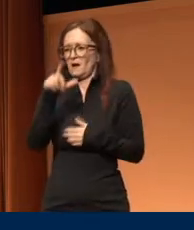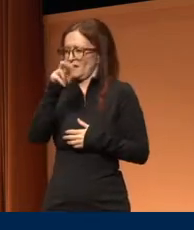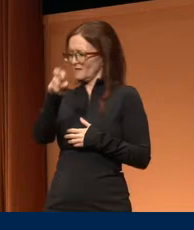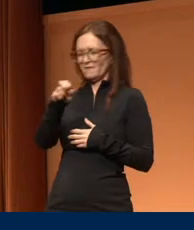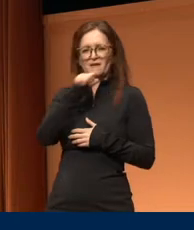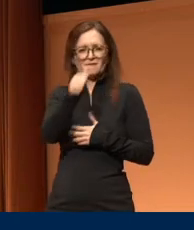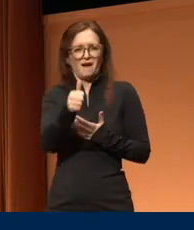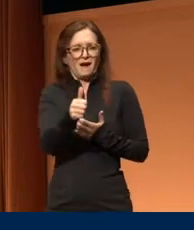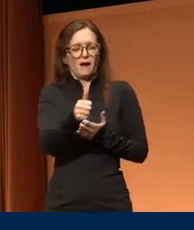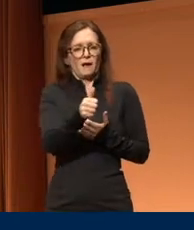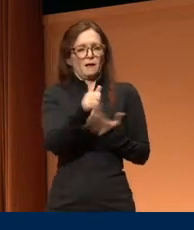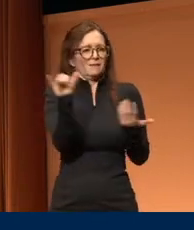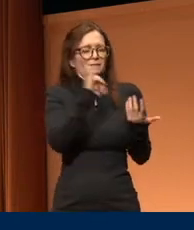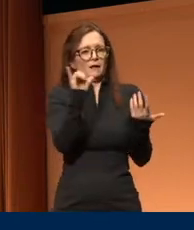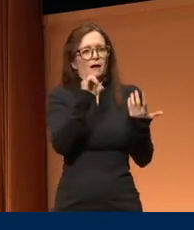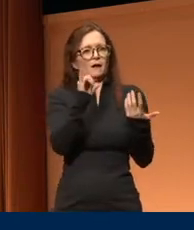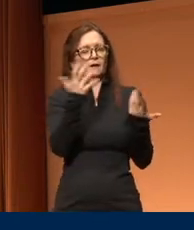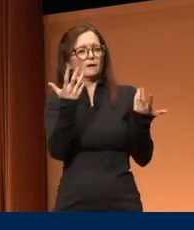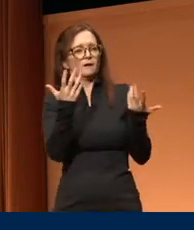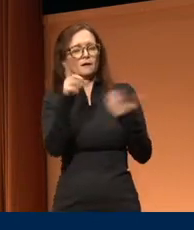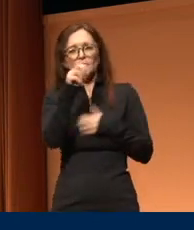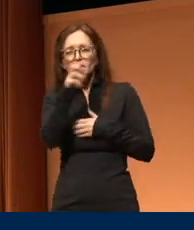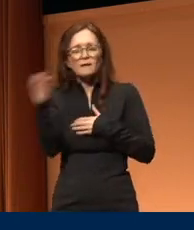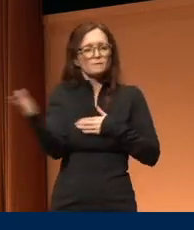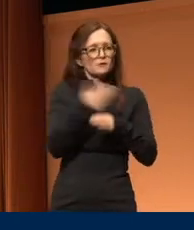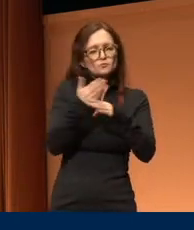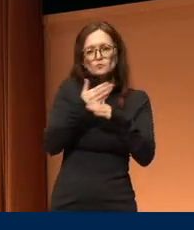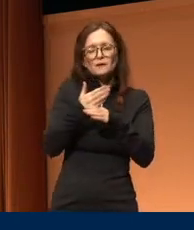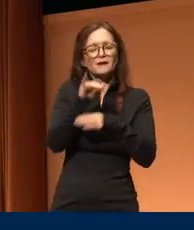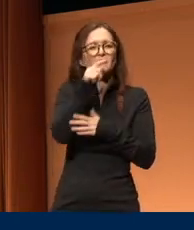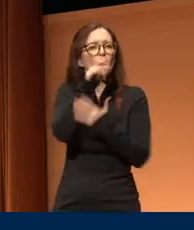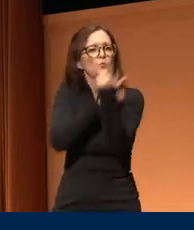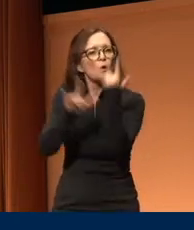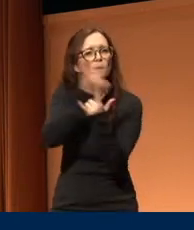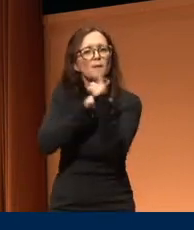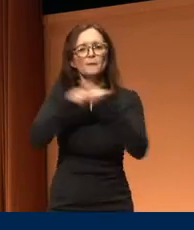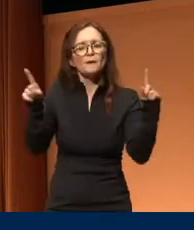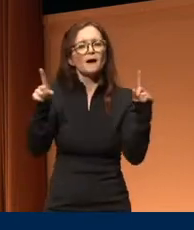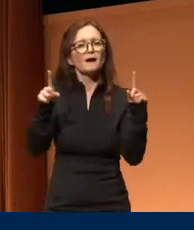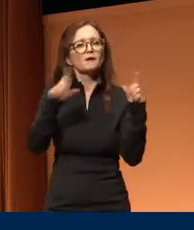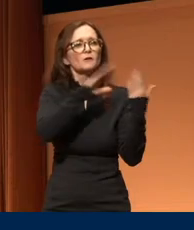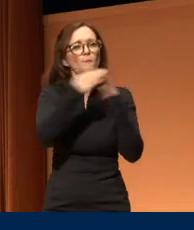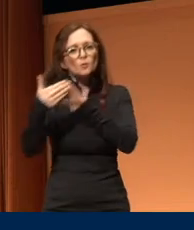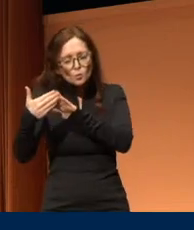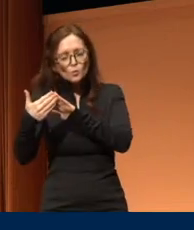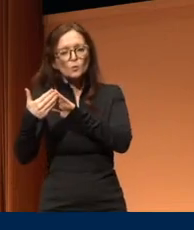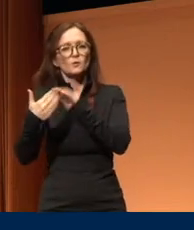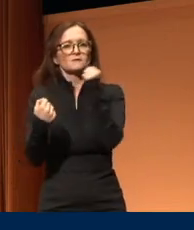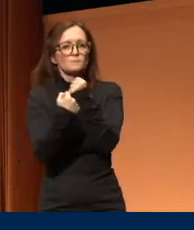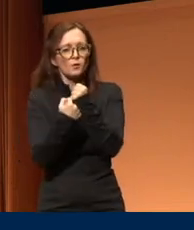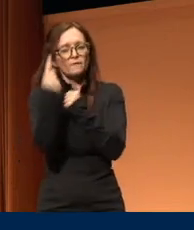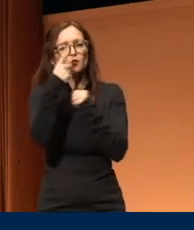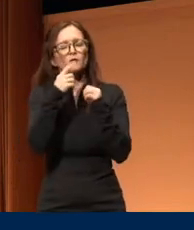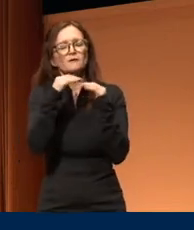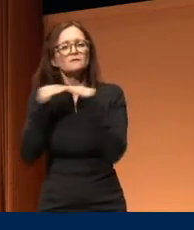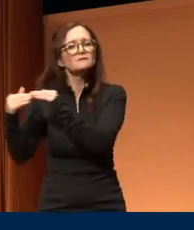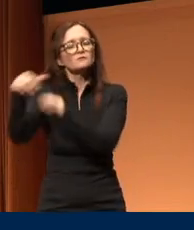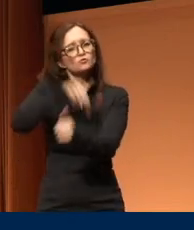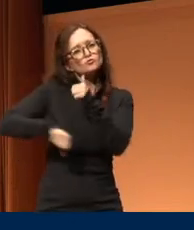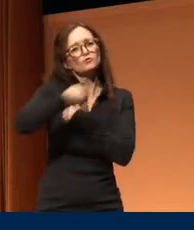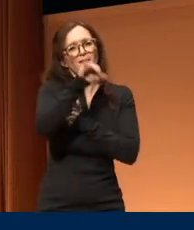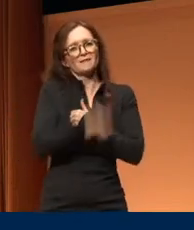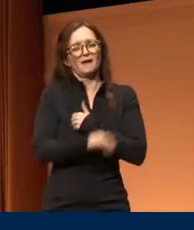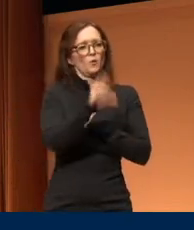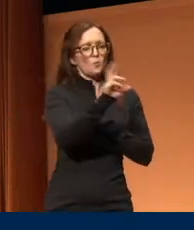erotic love, per se, as the love between Romeo and Juliet, but rather a form of civic love for one's fellow citizens, of the kind that